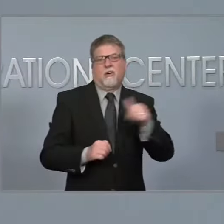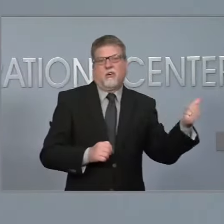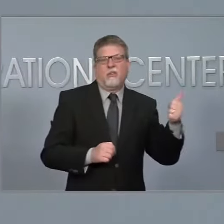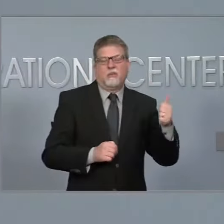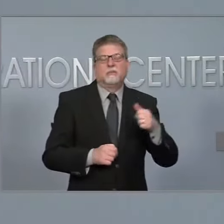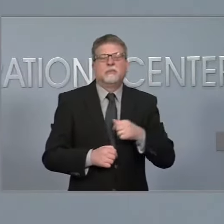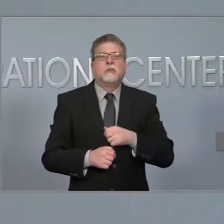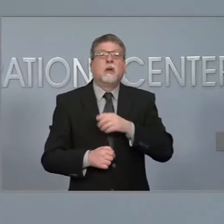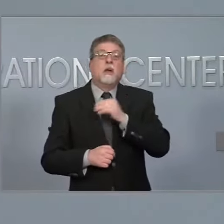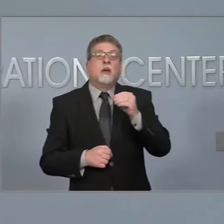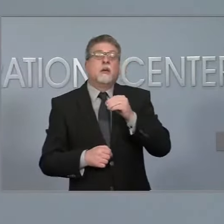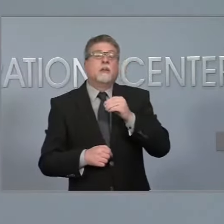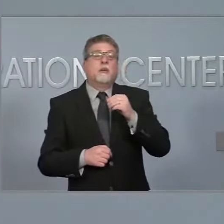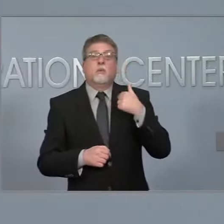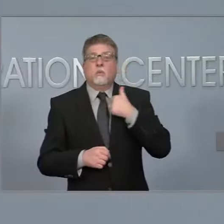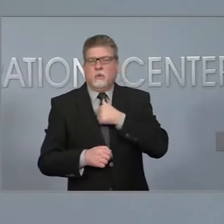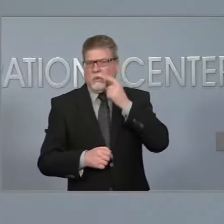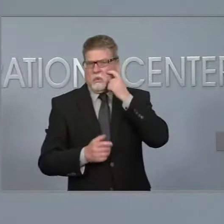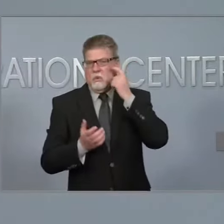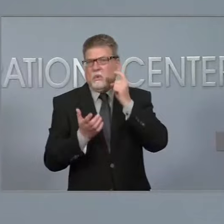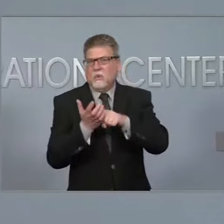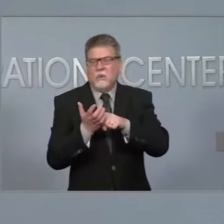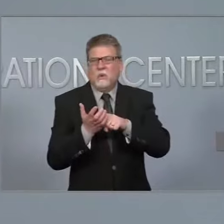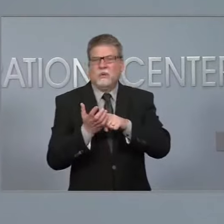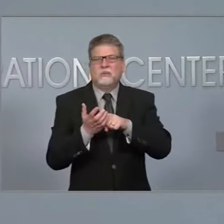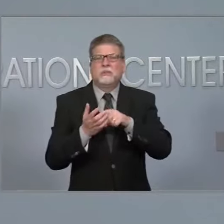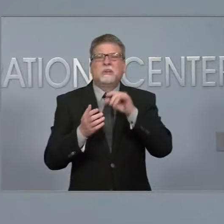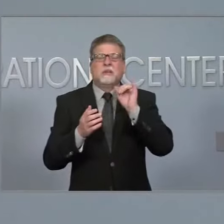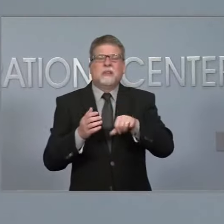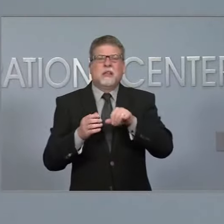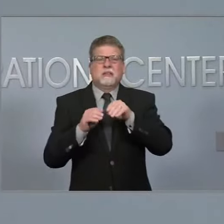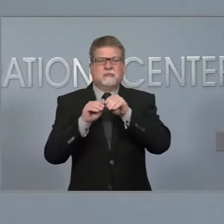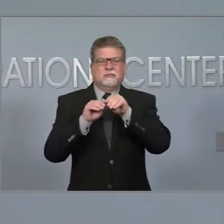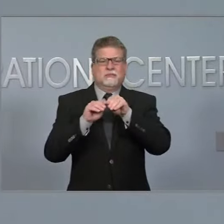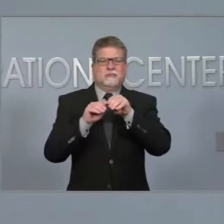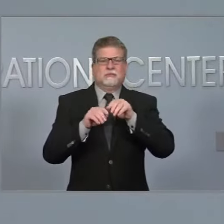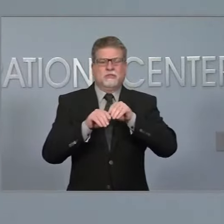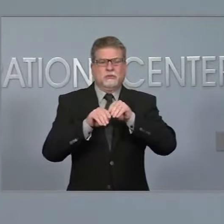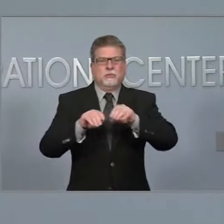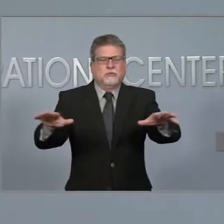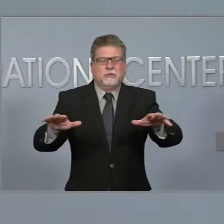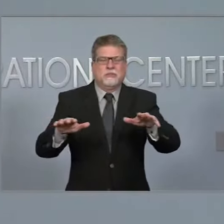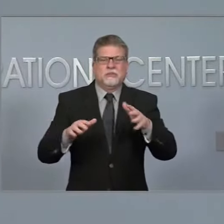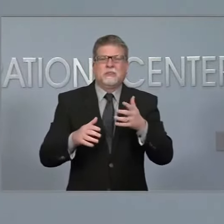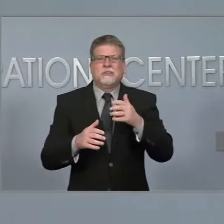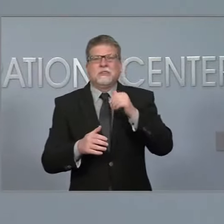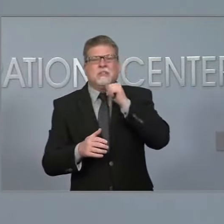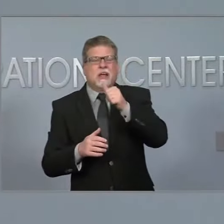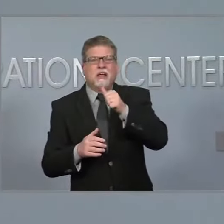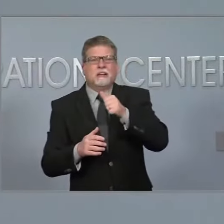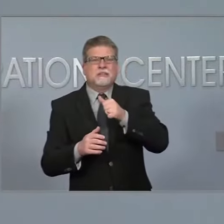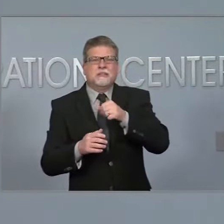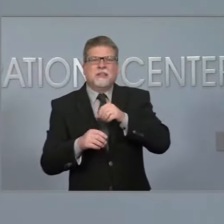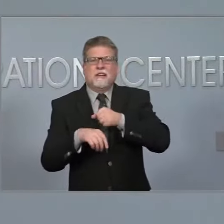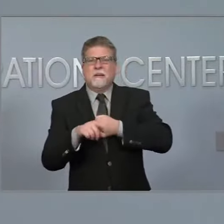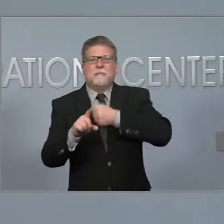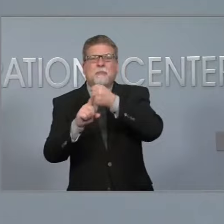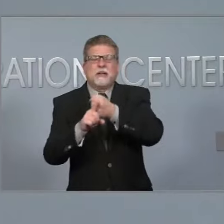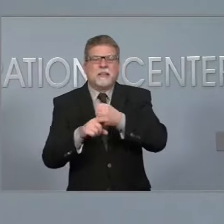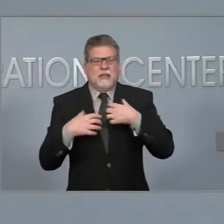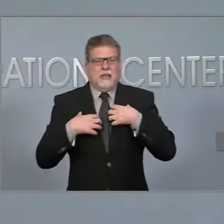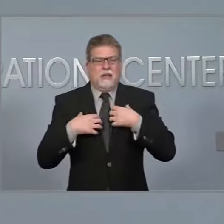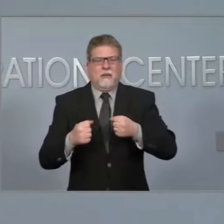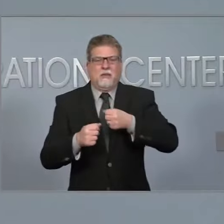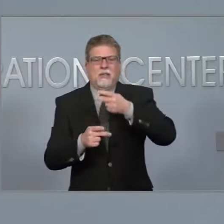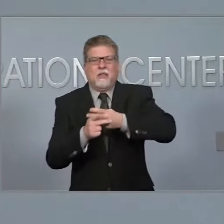at transmission is now shifting to really looking at disease burden. And that's one of the things CDC is looking at. How much is this impacting our health systems? How much